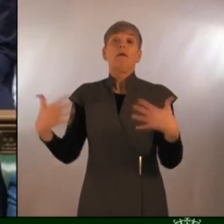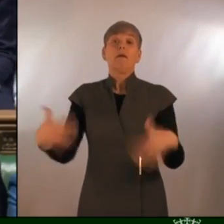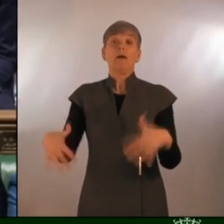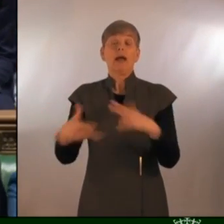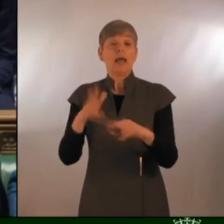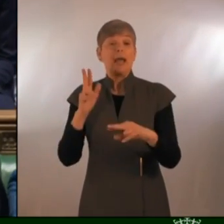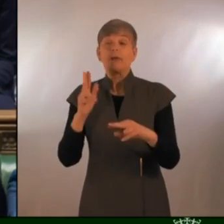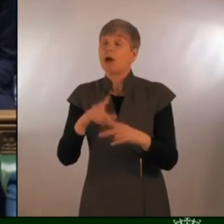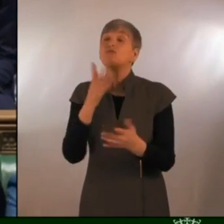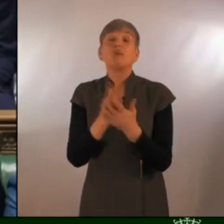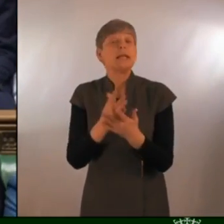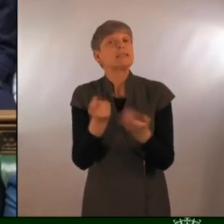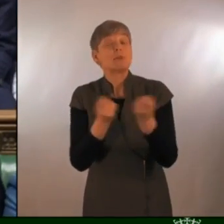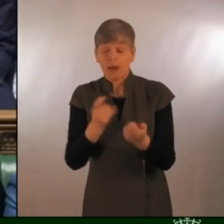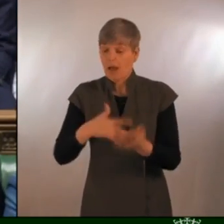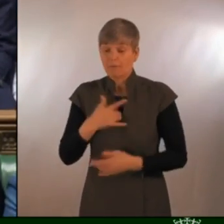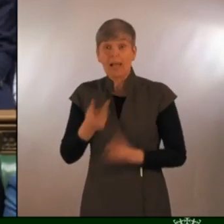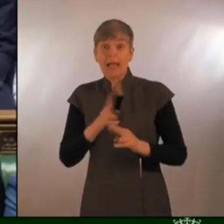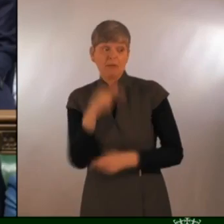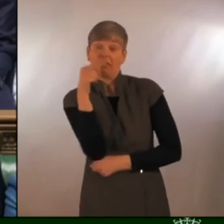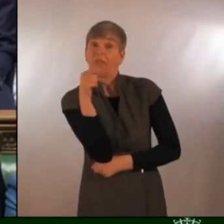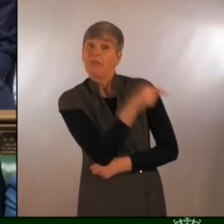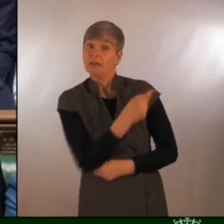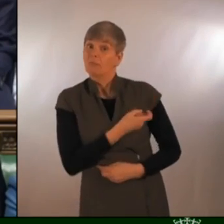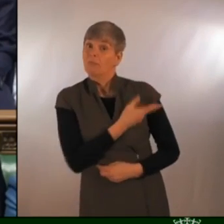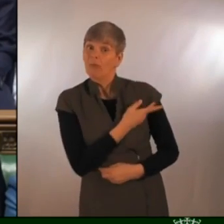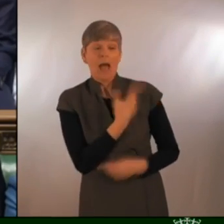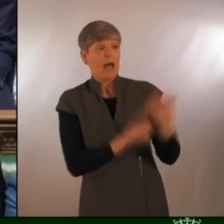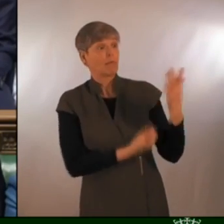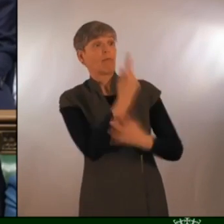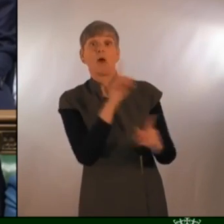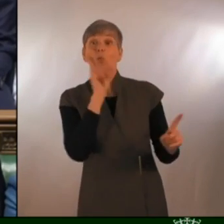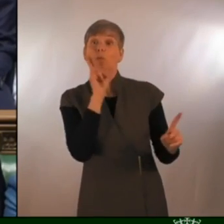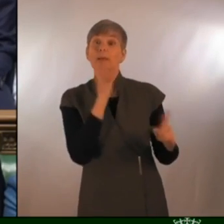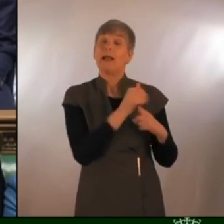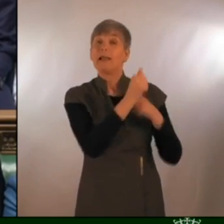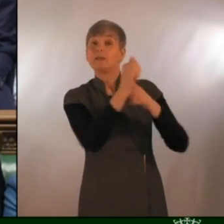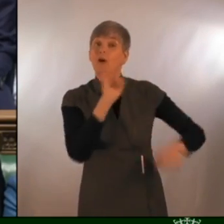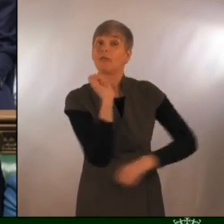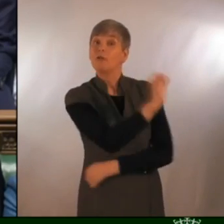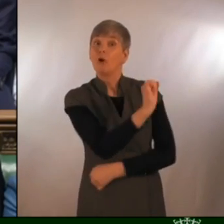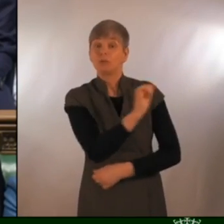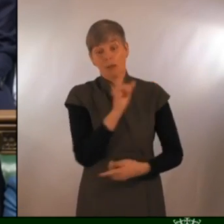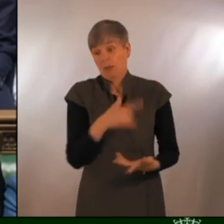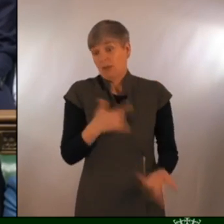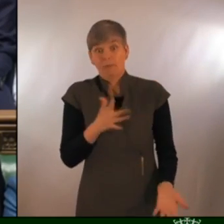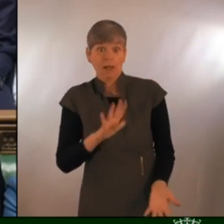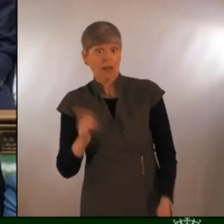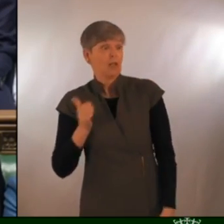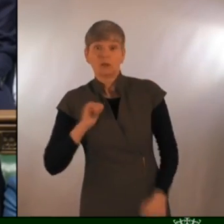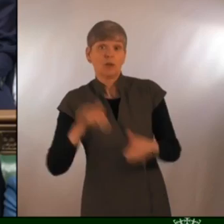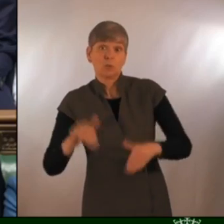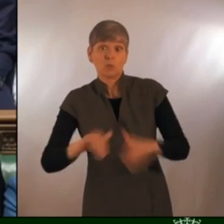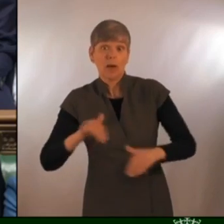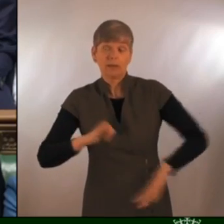waiting. Wouldn't it be an amazing thing if that party were to produce a female leader of their own? Don't hold your breath, Mr. Speaker. And